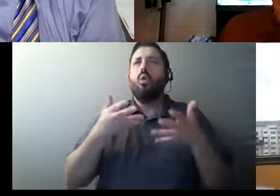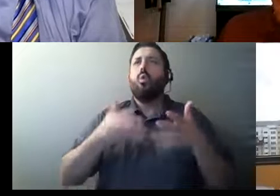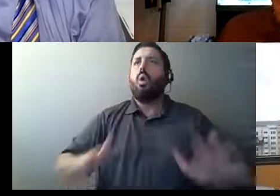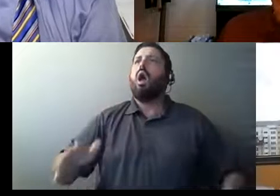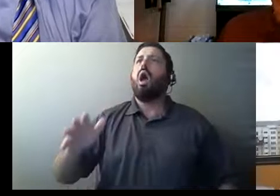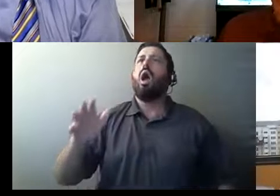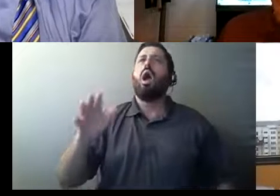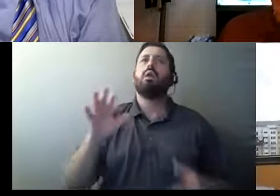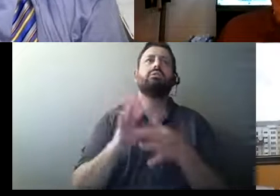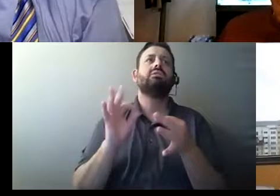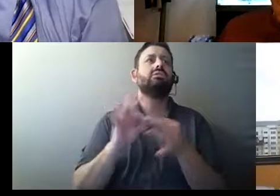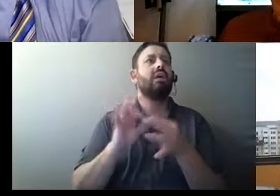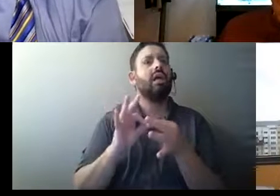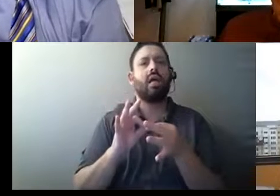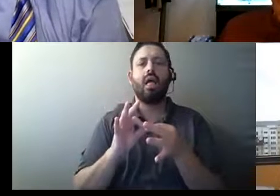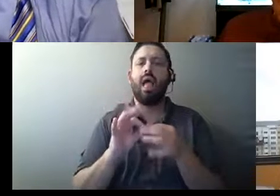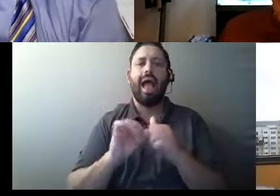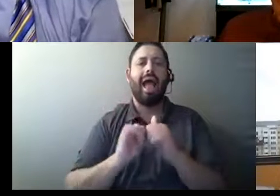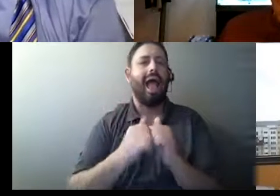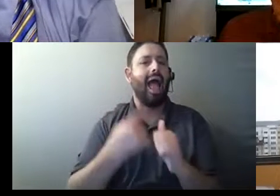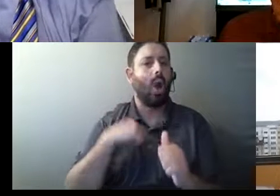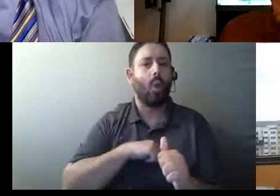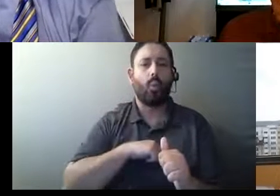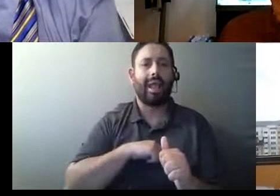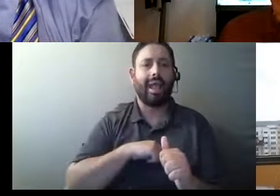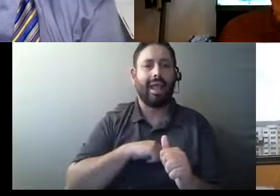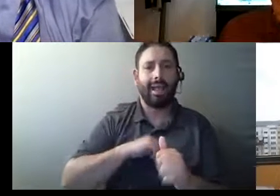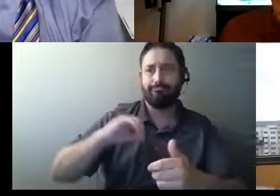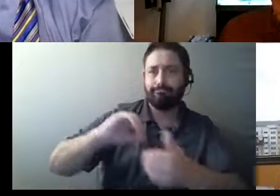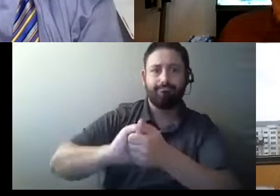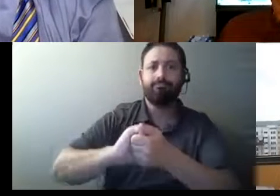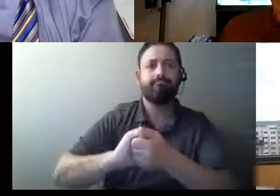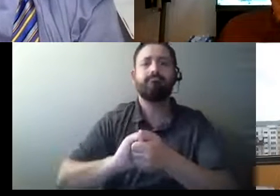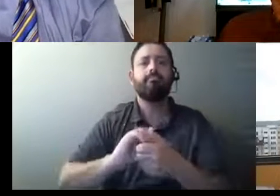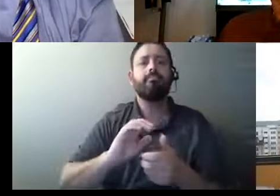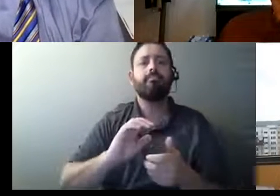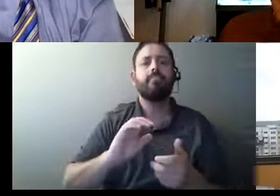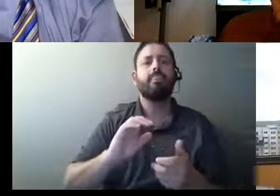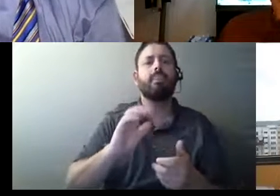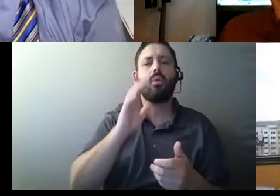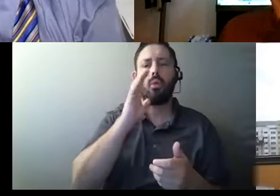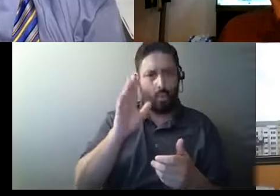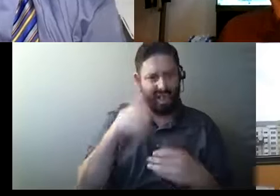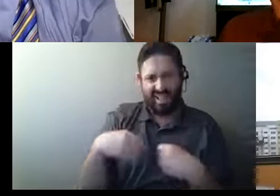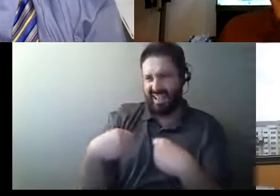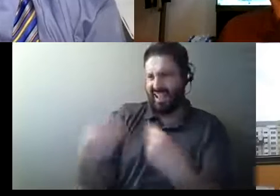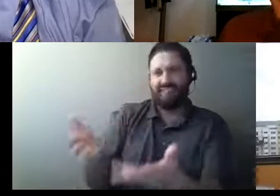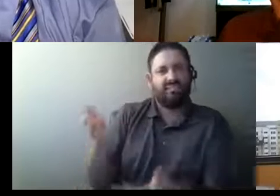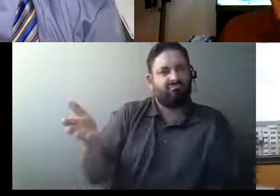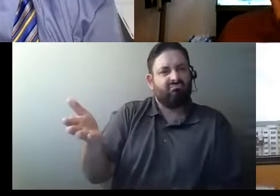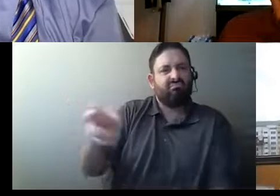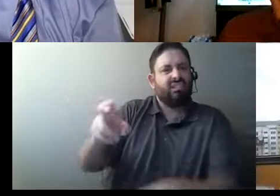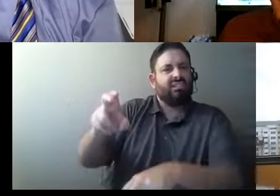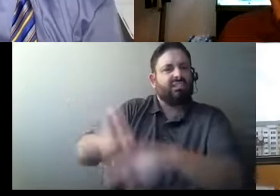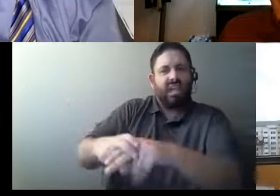maybe that they will work or how we're going to work with them, other than to say that we're going to give them a seat and ask them